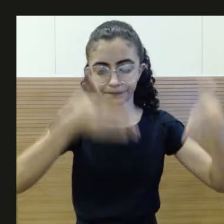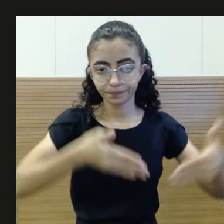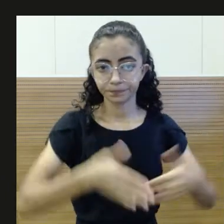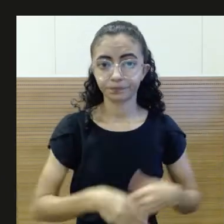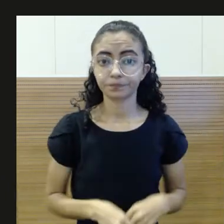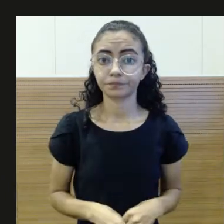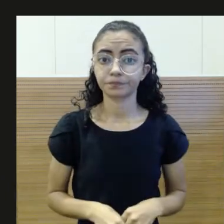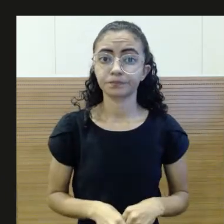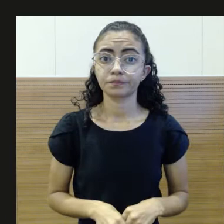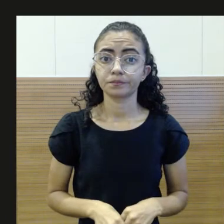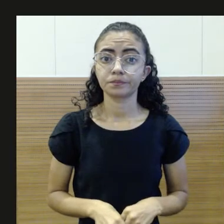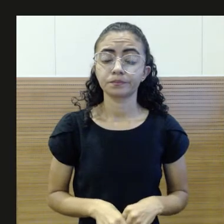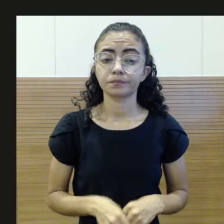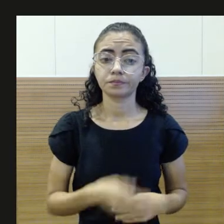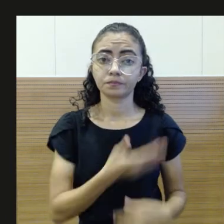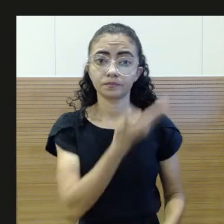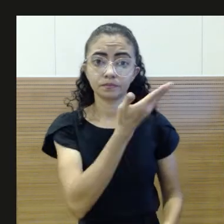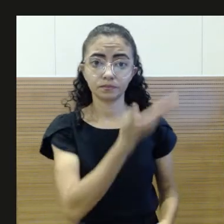classification.